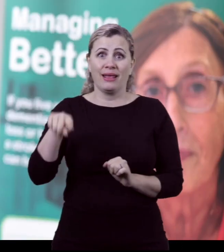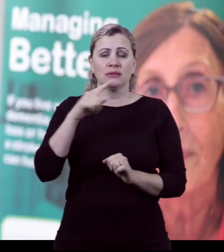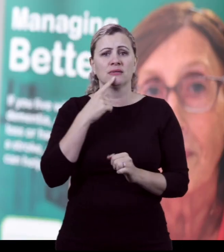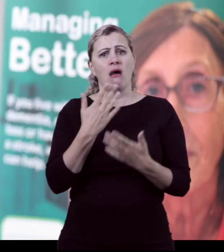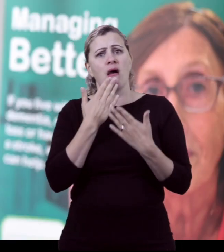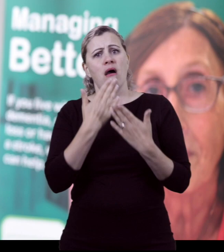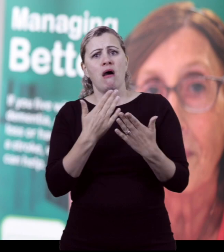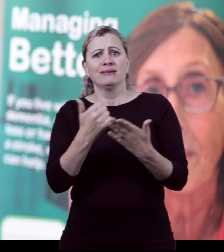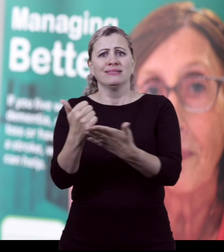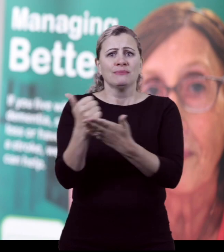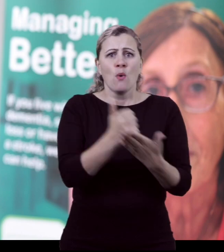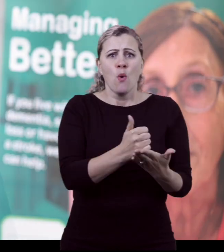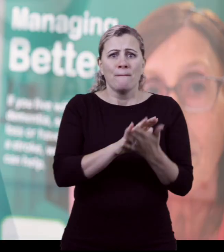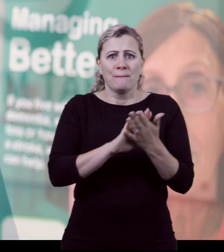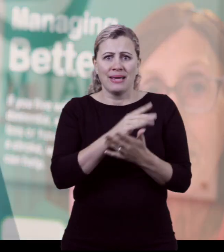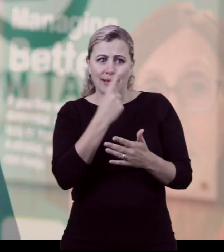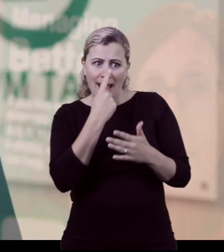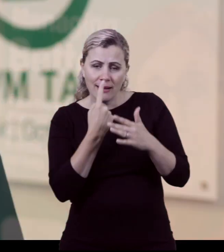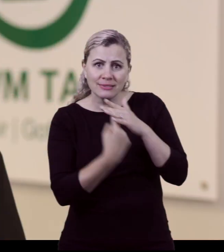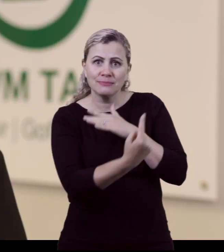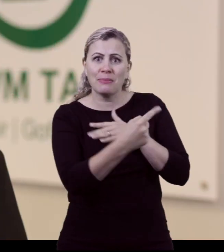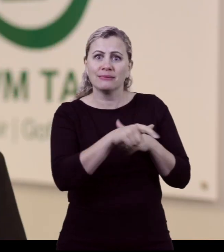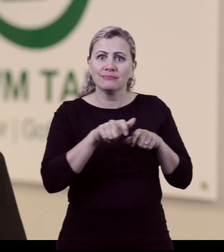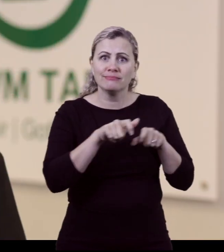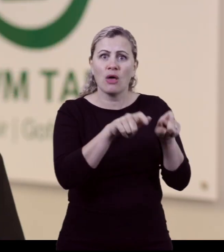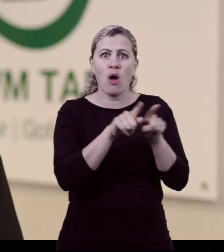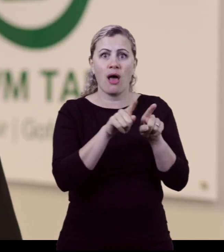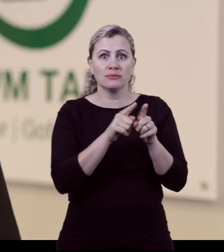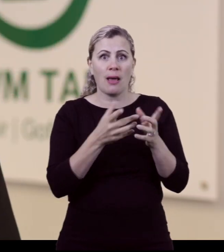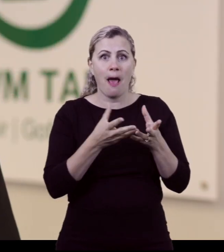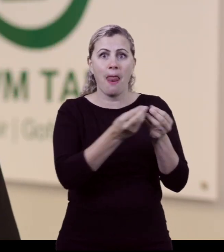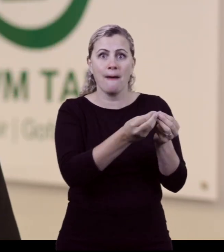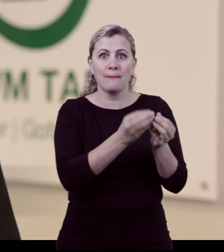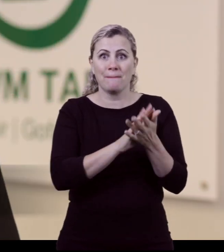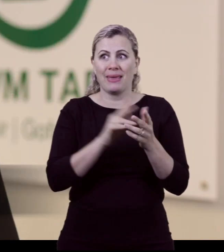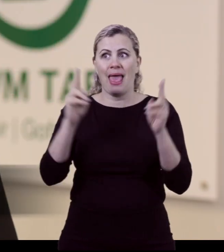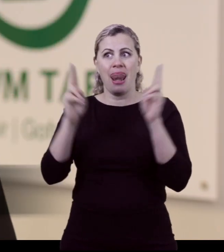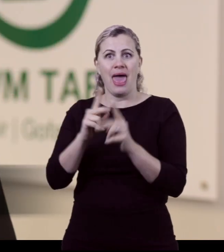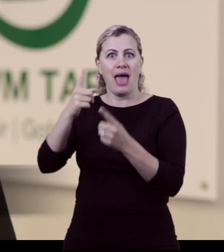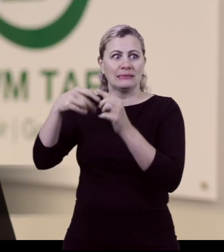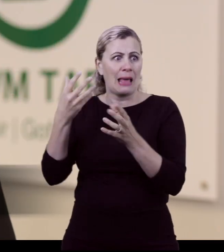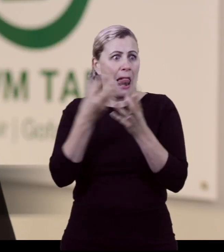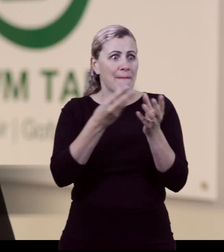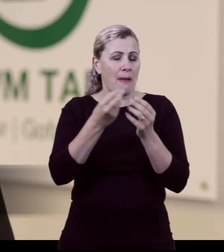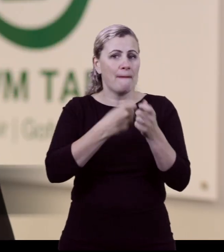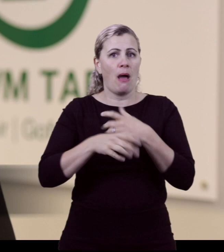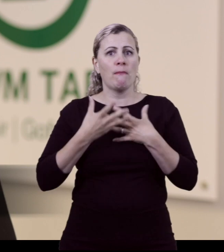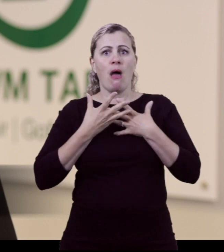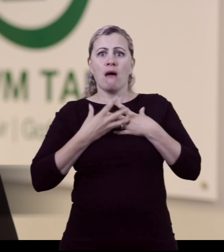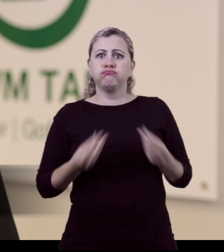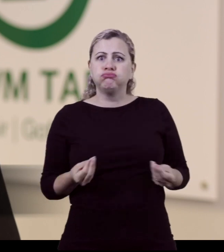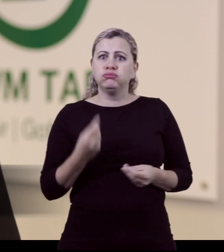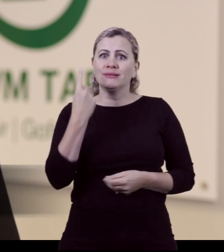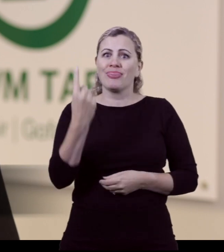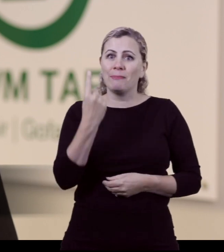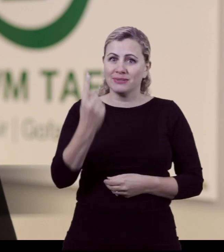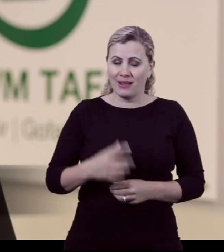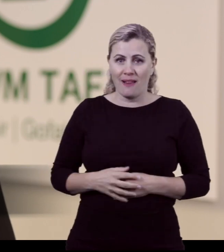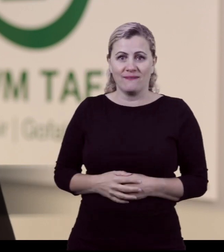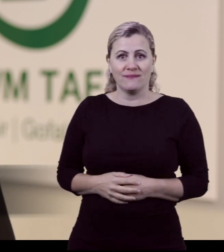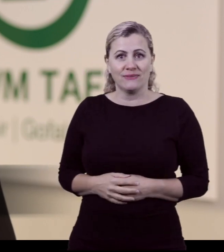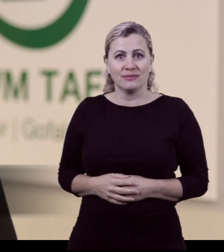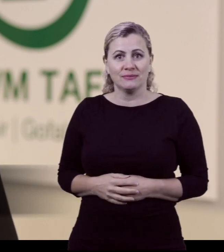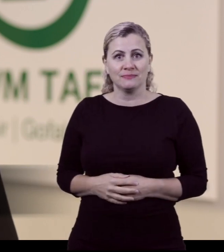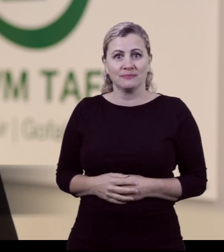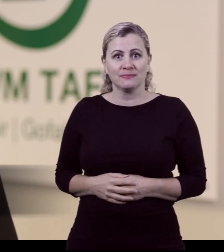are less likely to risk burnout. My name's Caris Groves and I'm the locality manager for Sightlife, formerly